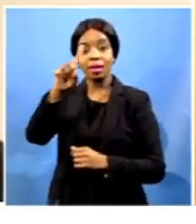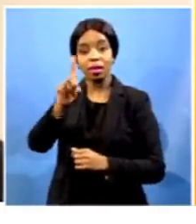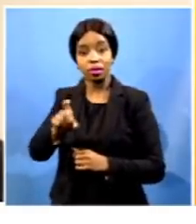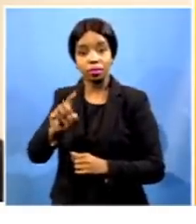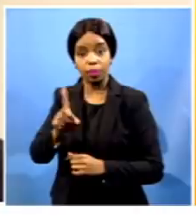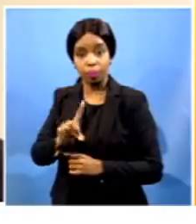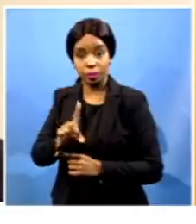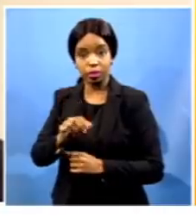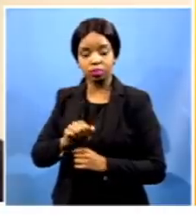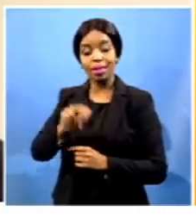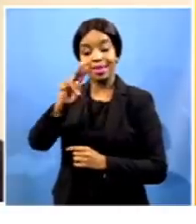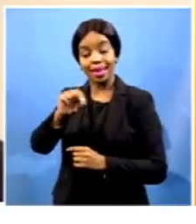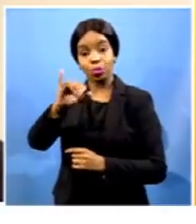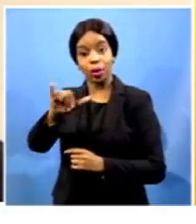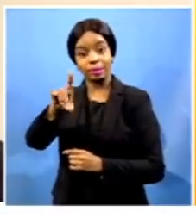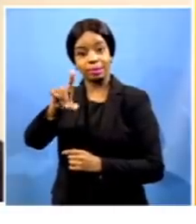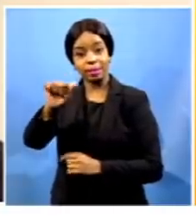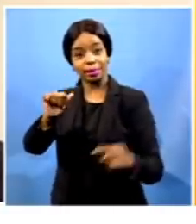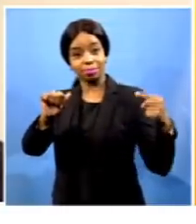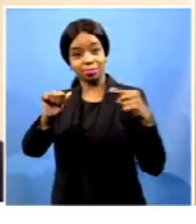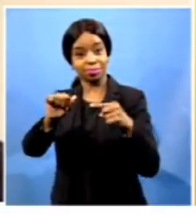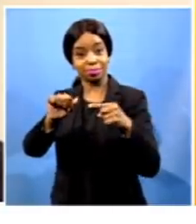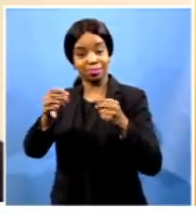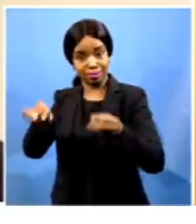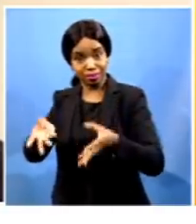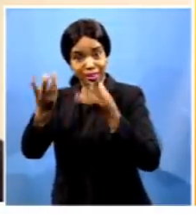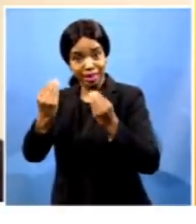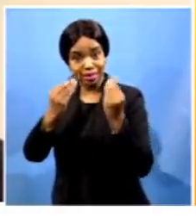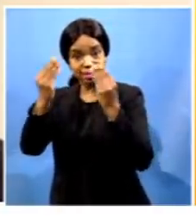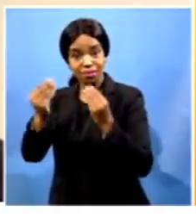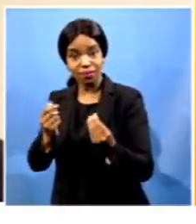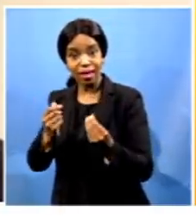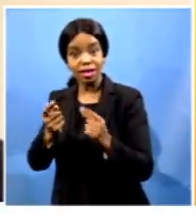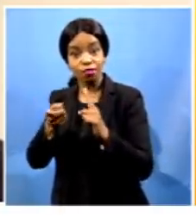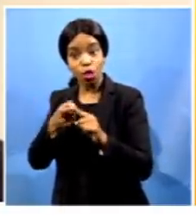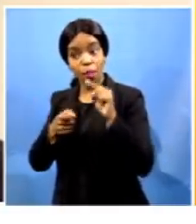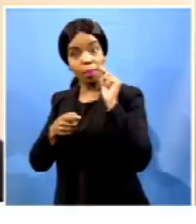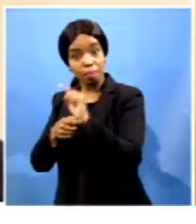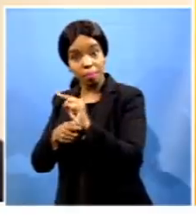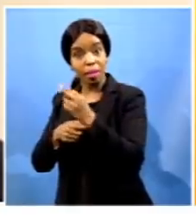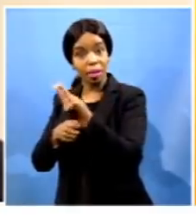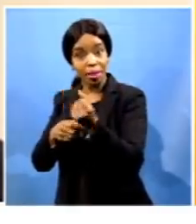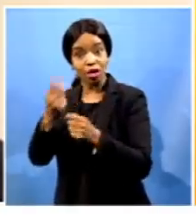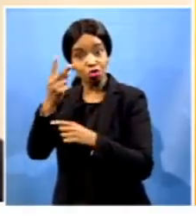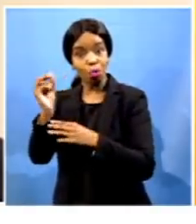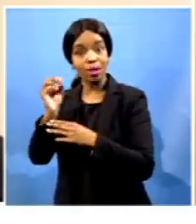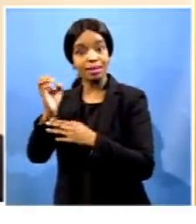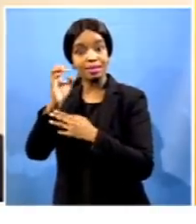NYDA actually get the funding for the YMERF fund from this particular amount, or is it a separate